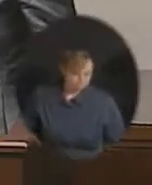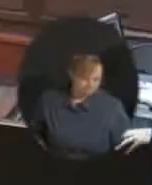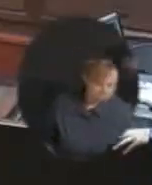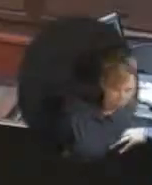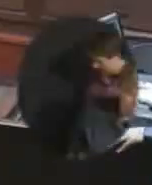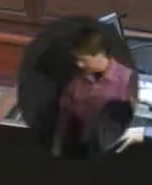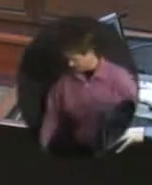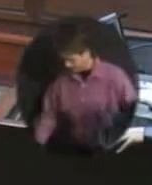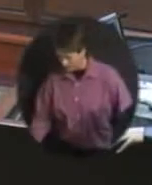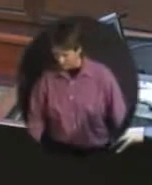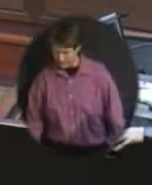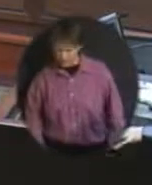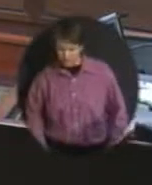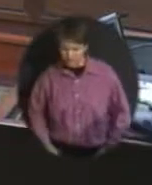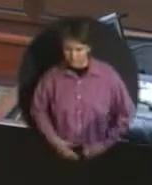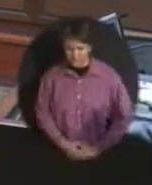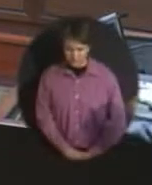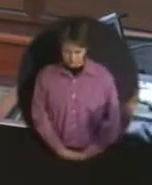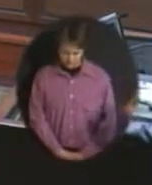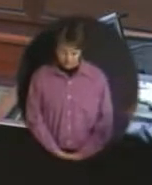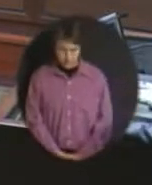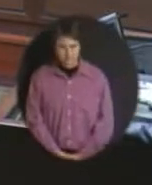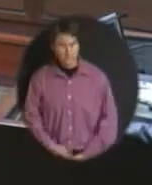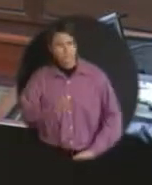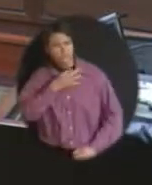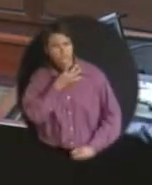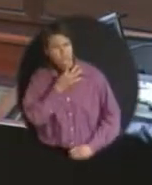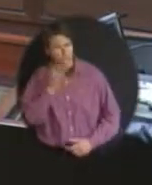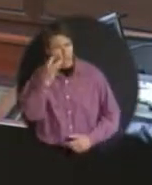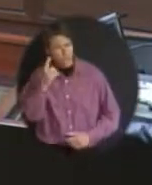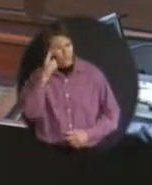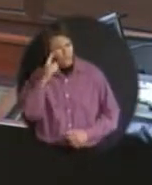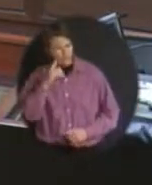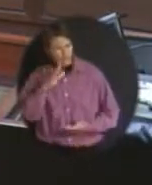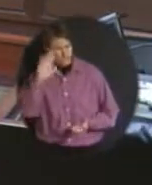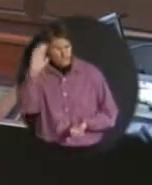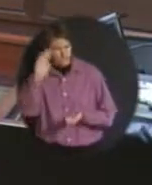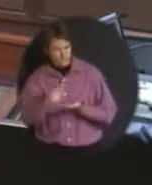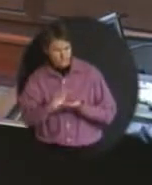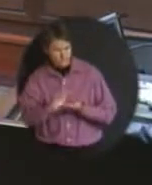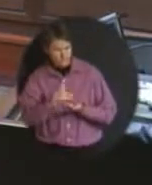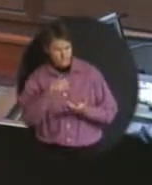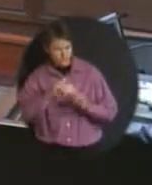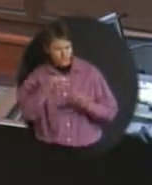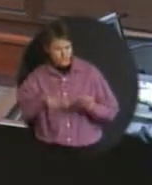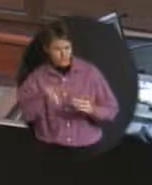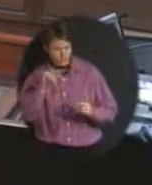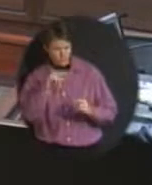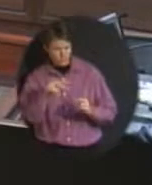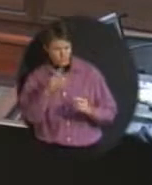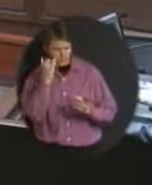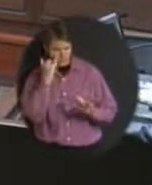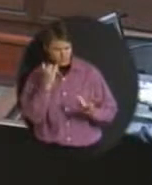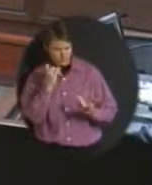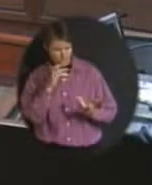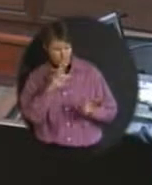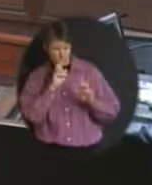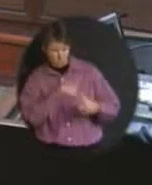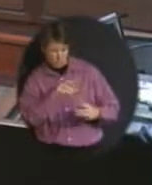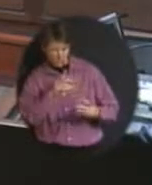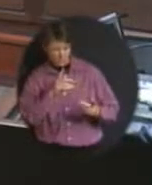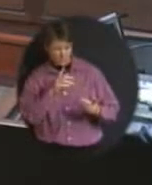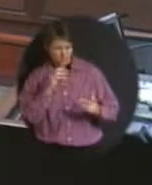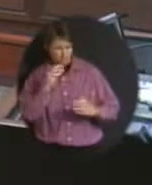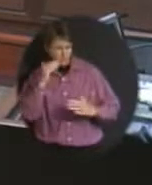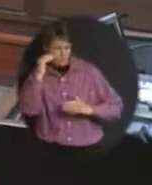Why do you think there's a decrease in the students' perceptions that if they report to an adult that it's not necessarily going to be handled? Is